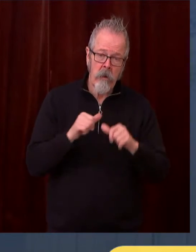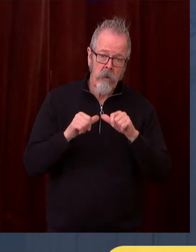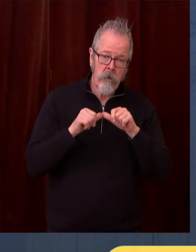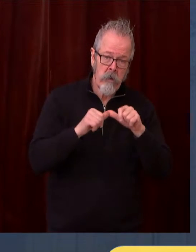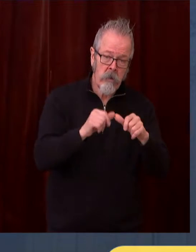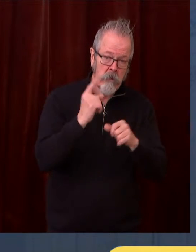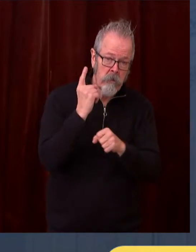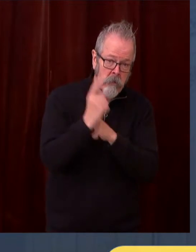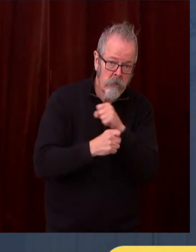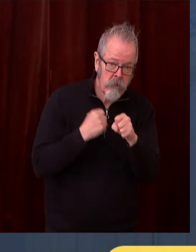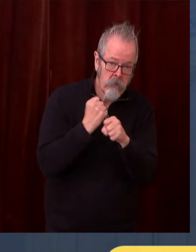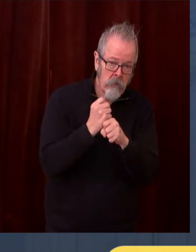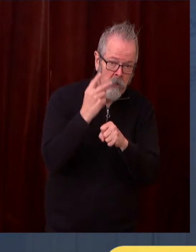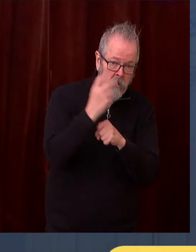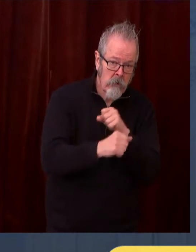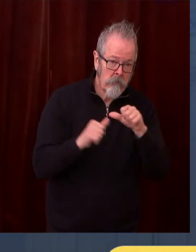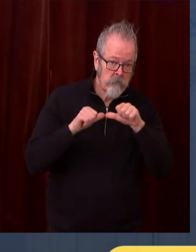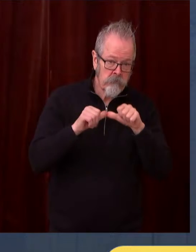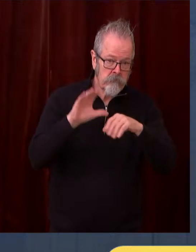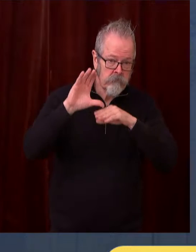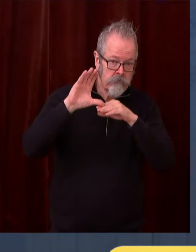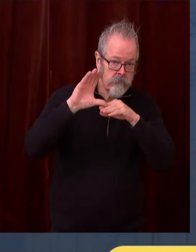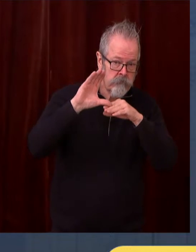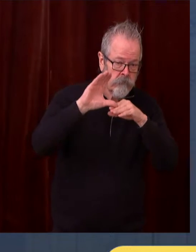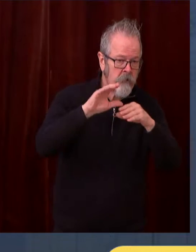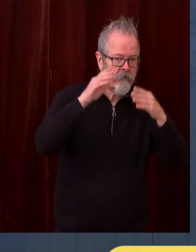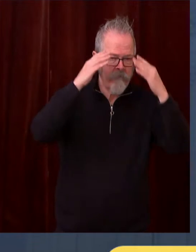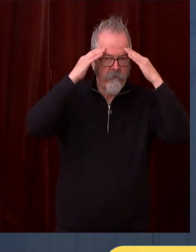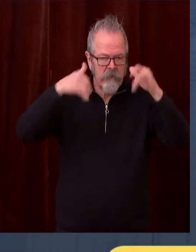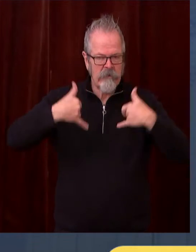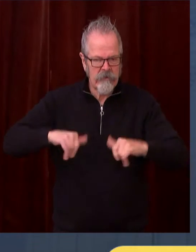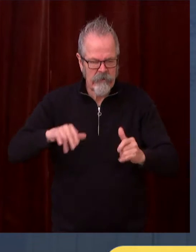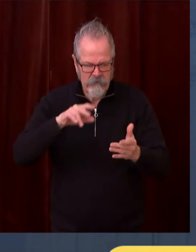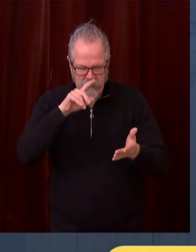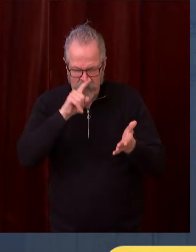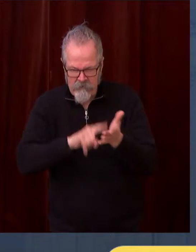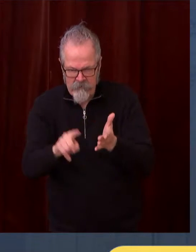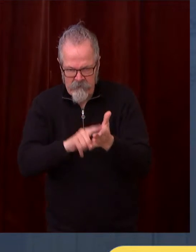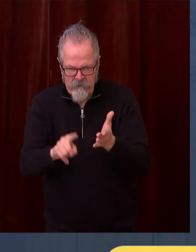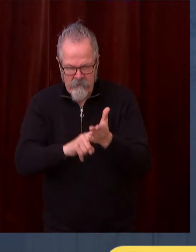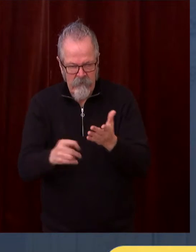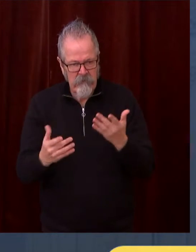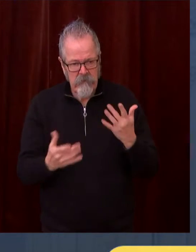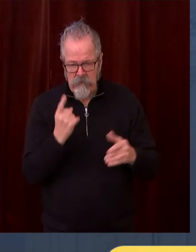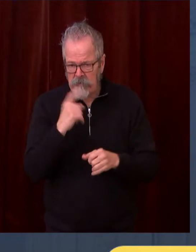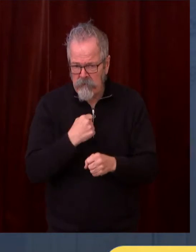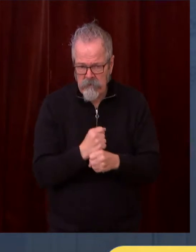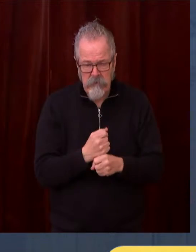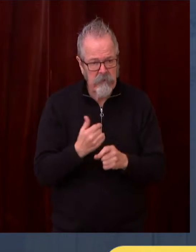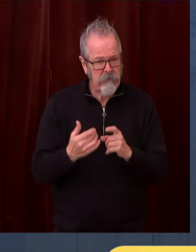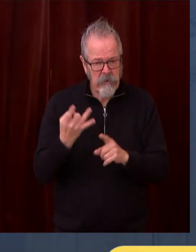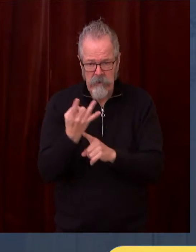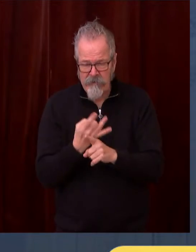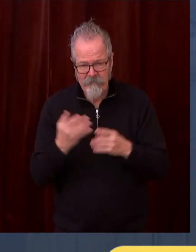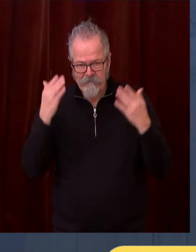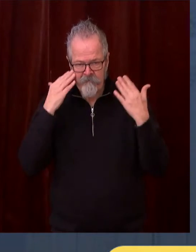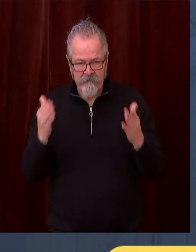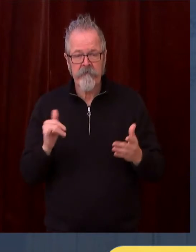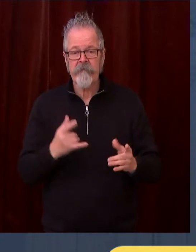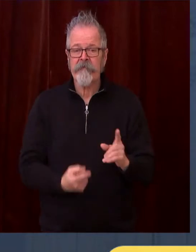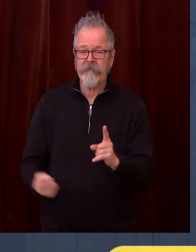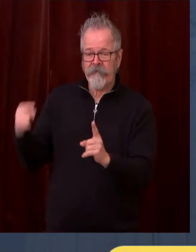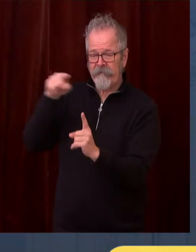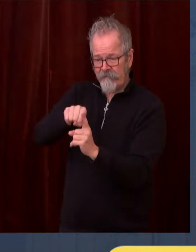ACIP particularly about that issue, and we don't simply have enough data yet